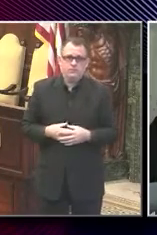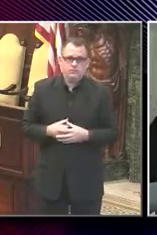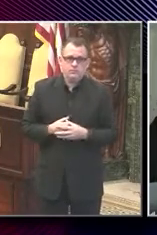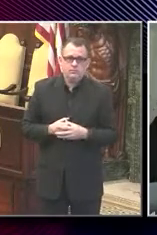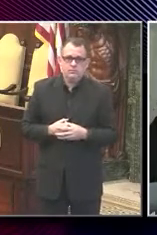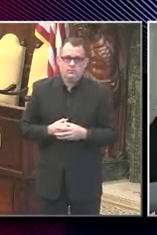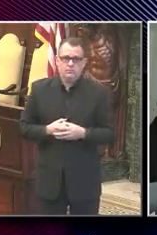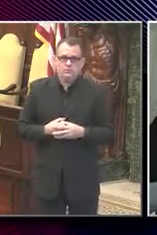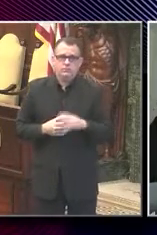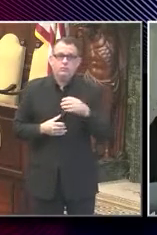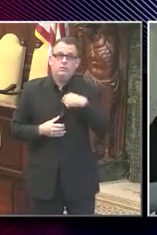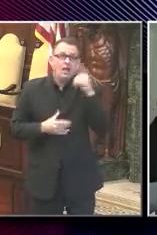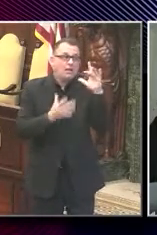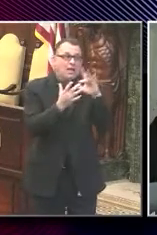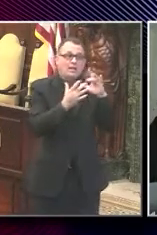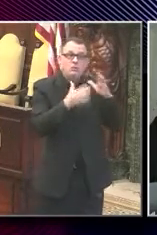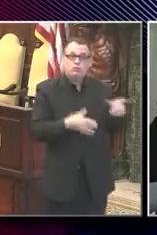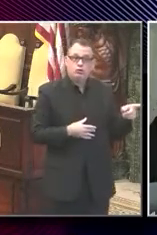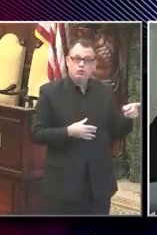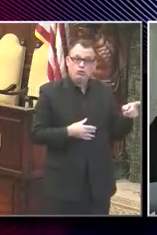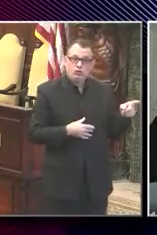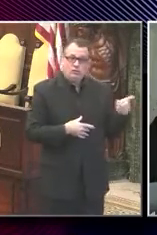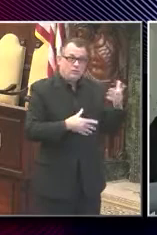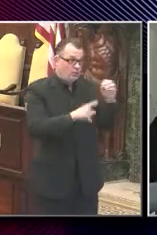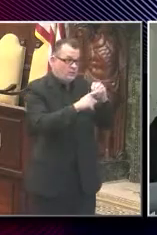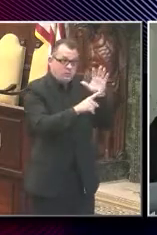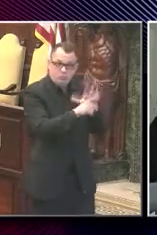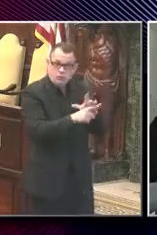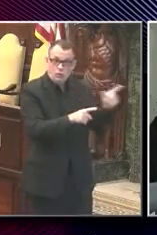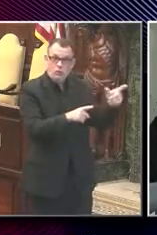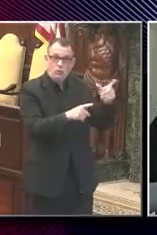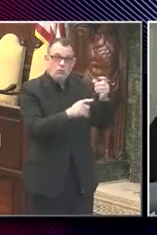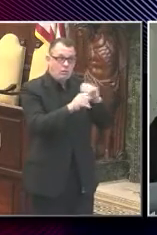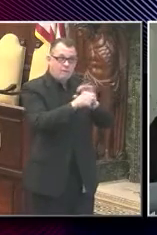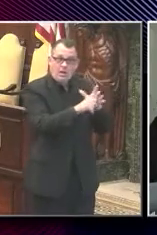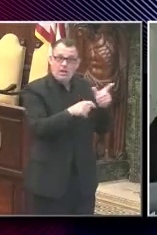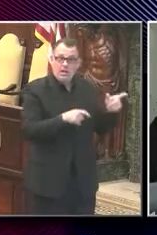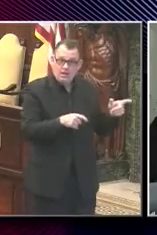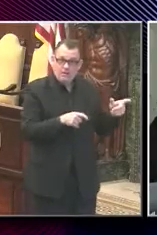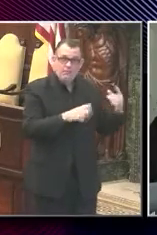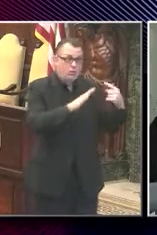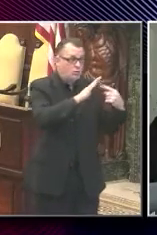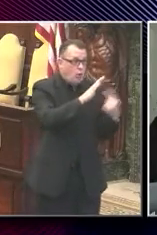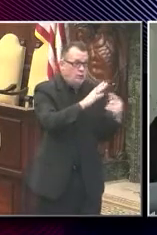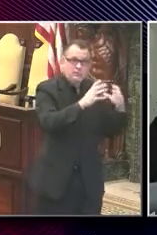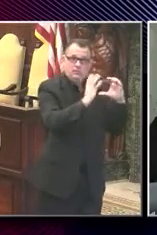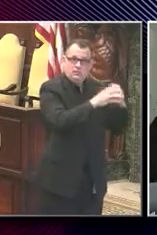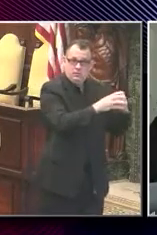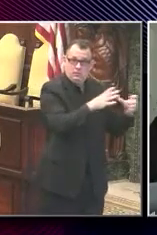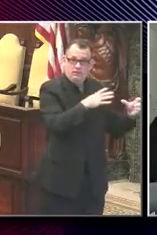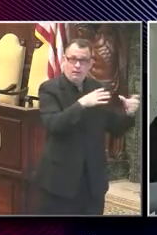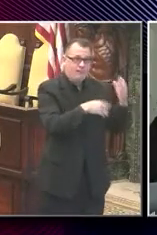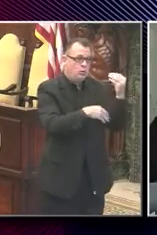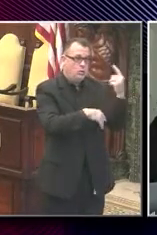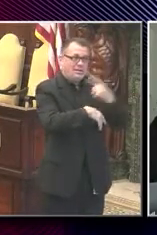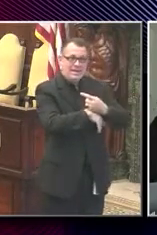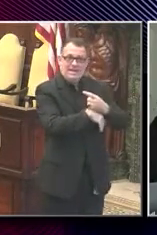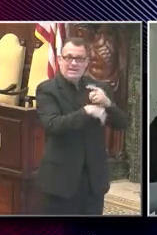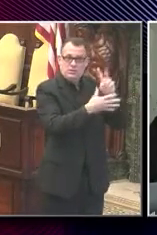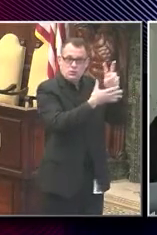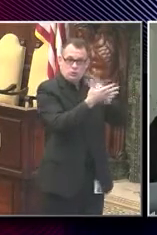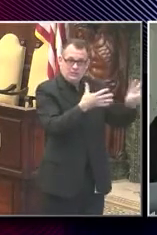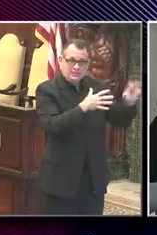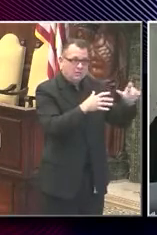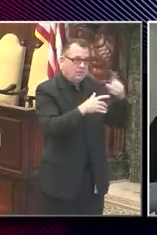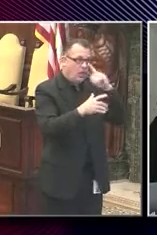tell contacts that they've been exposed to the virus and that they need to go into quarantine so they don't pass the virus on to others. So if you have the infection